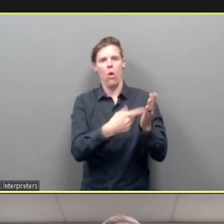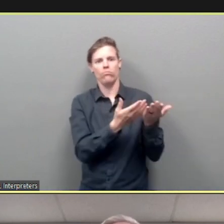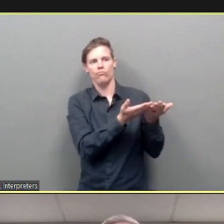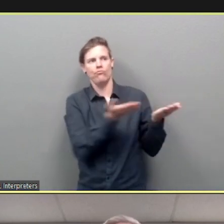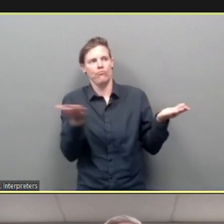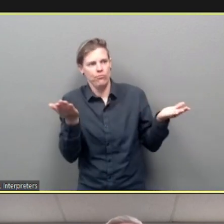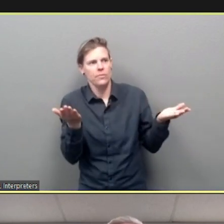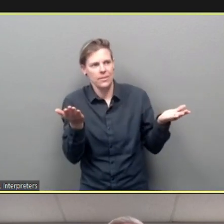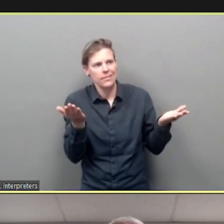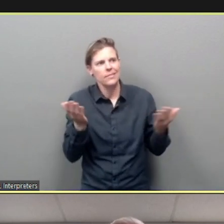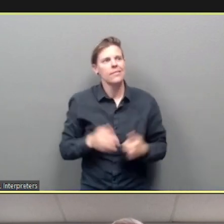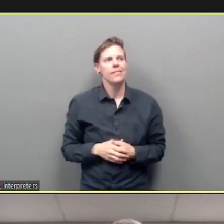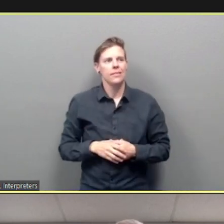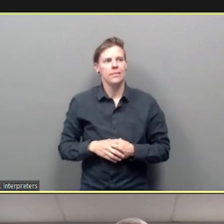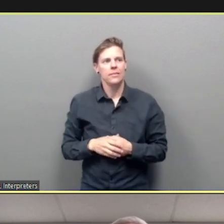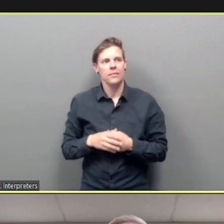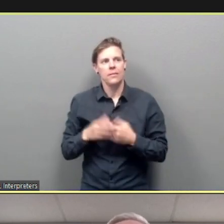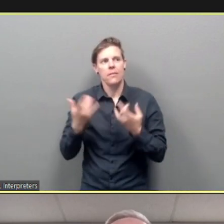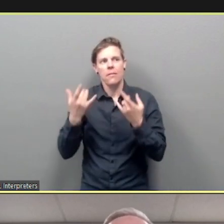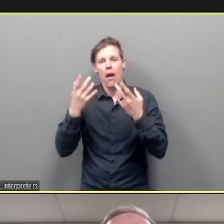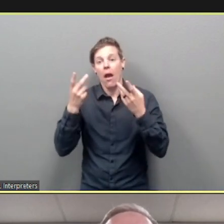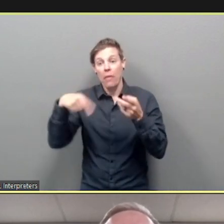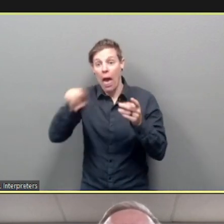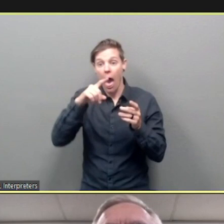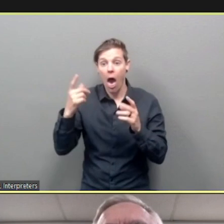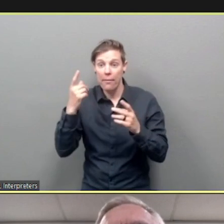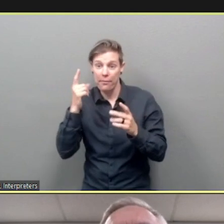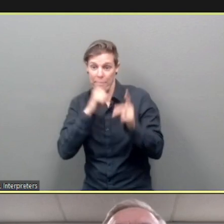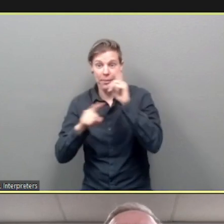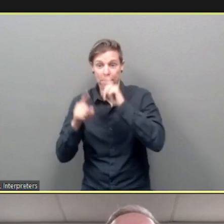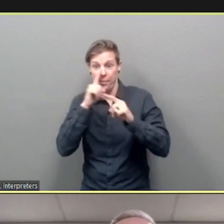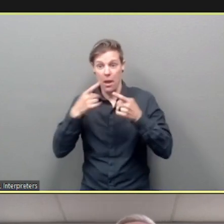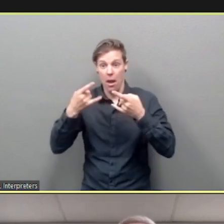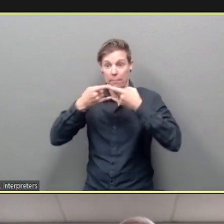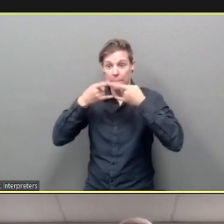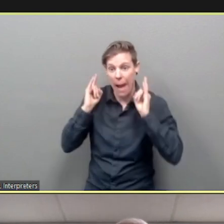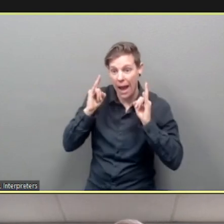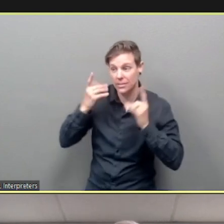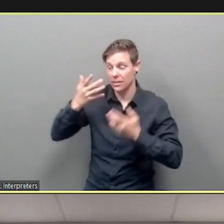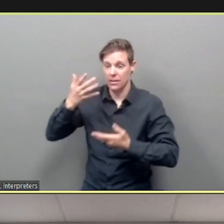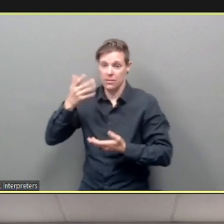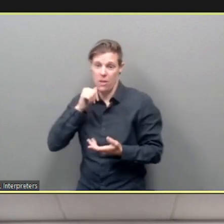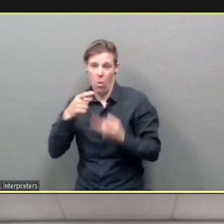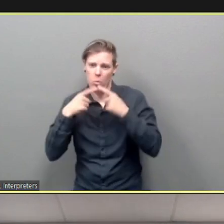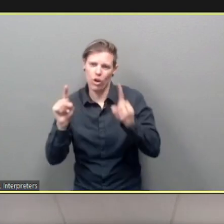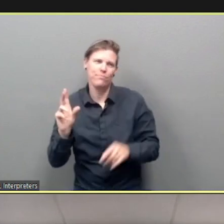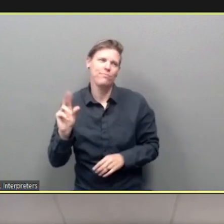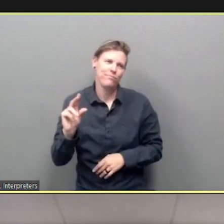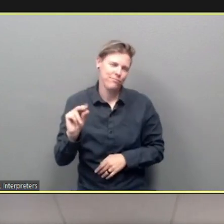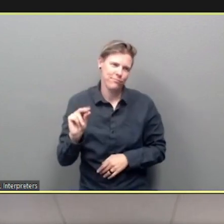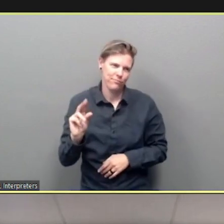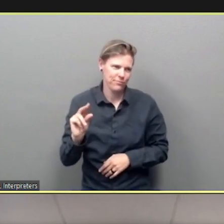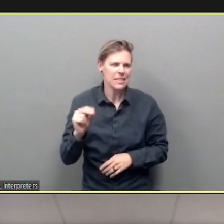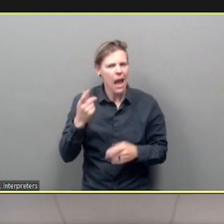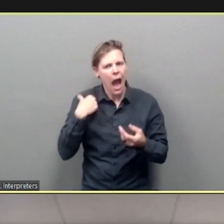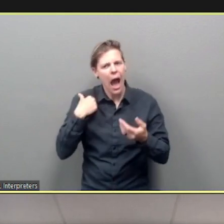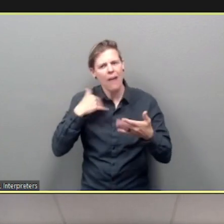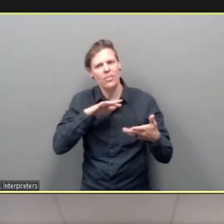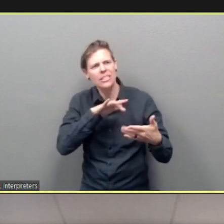or vaccines or whatever don't work. But that's really not how science looks at it. And that really actually